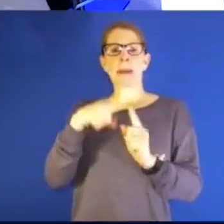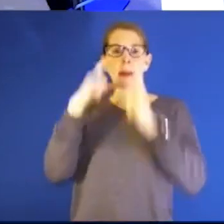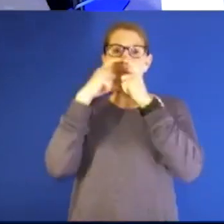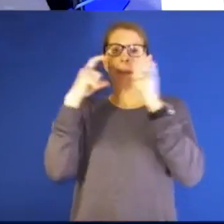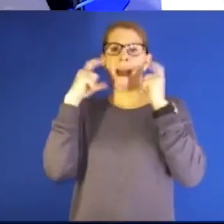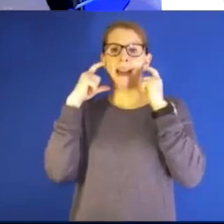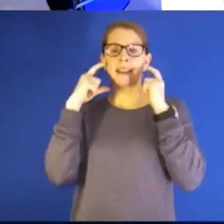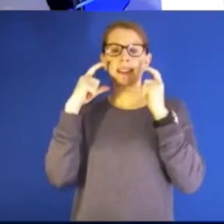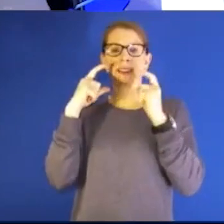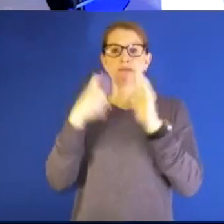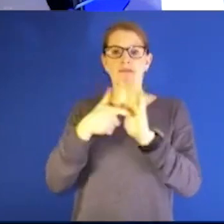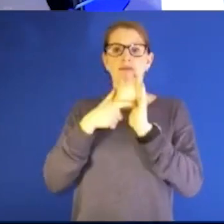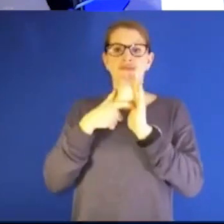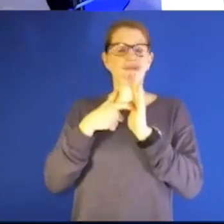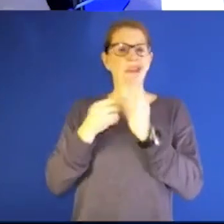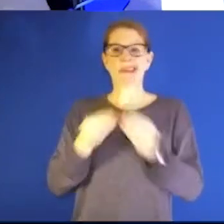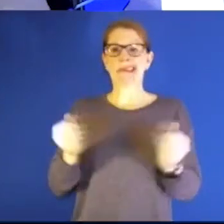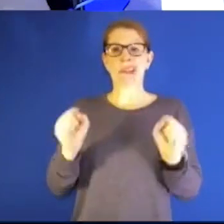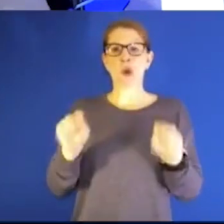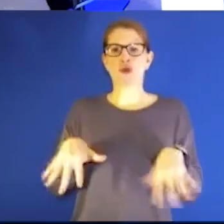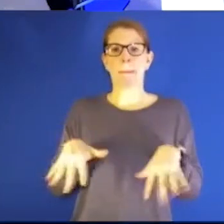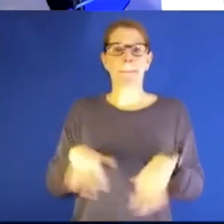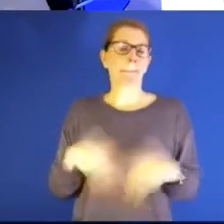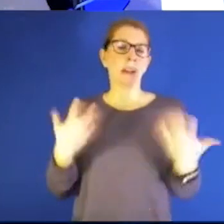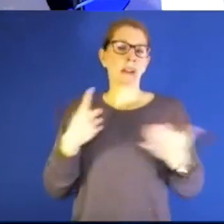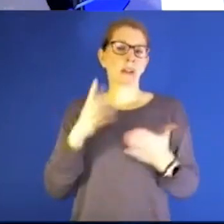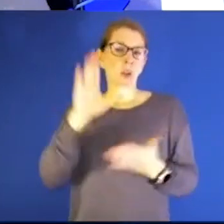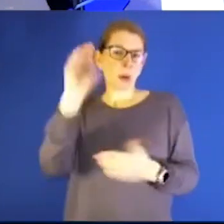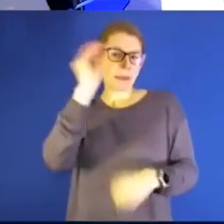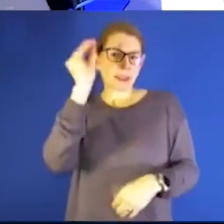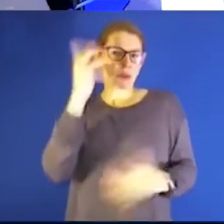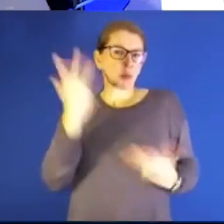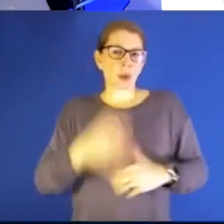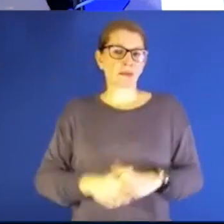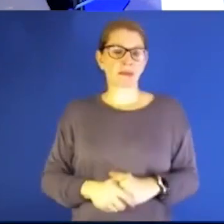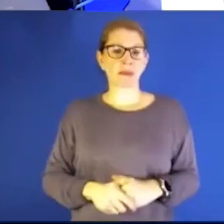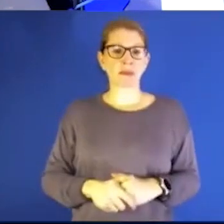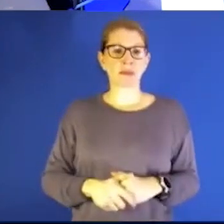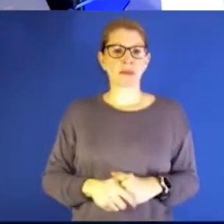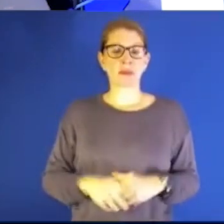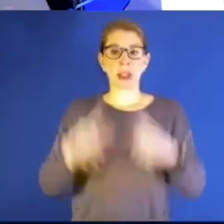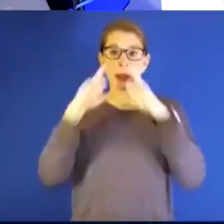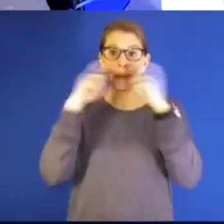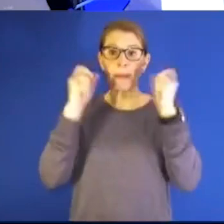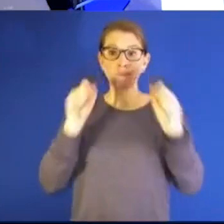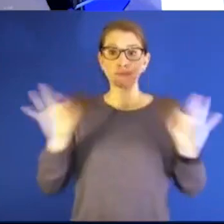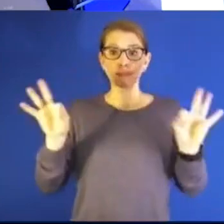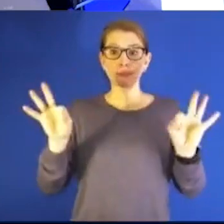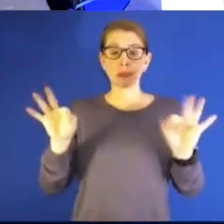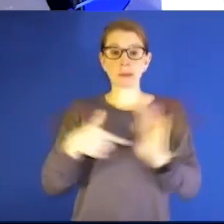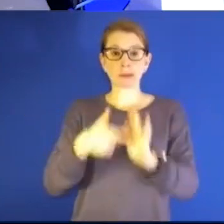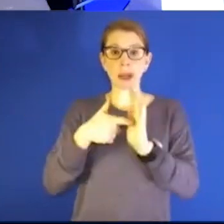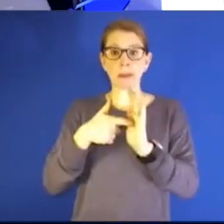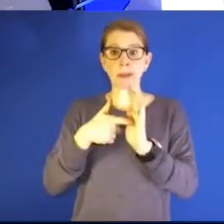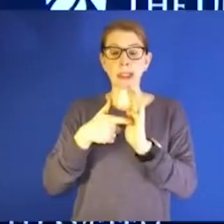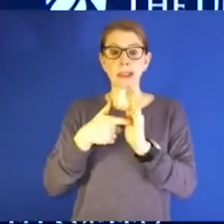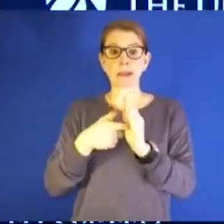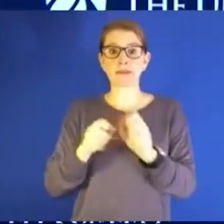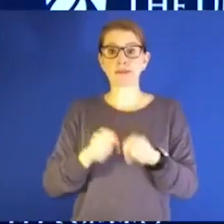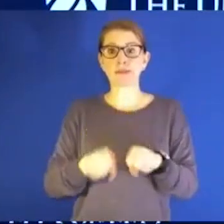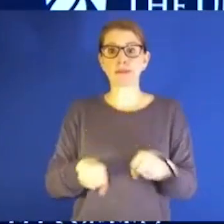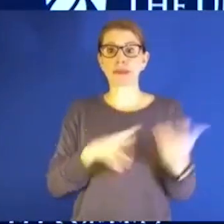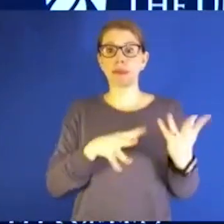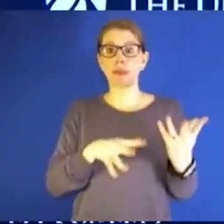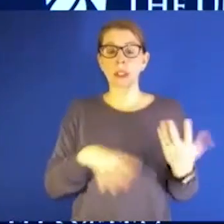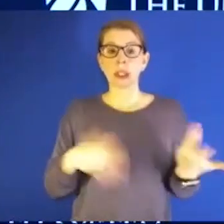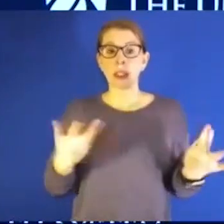mandates, and just as they start to just fall off, as the masks fall off, the mandates fall off, what do you think? It's a complicated question, right?